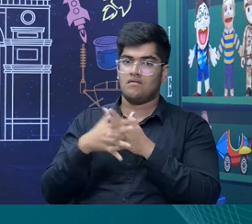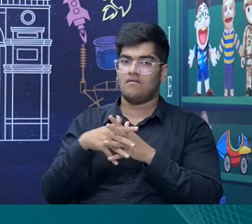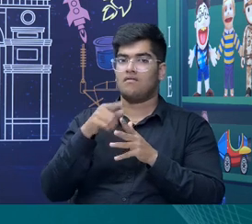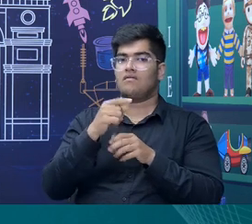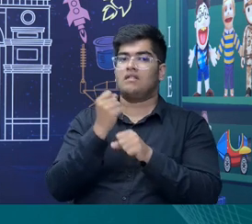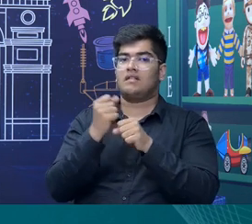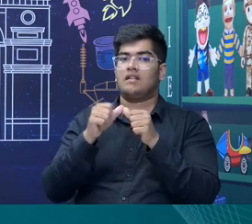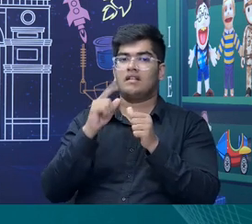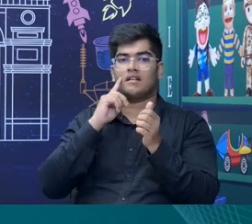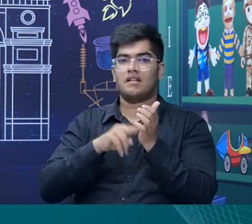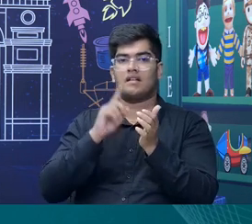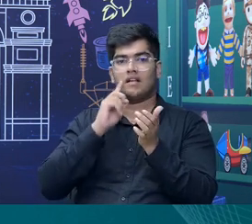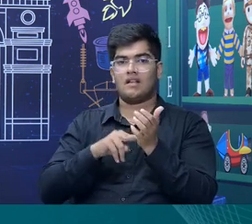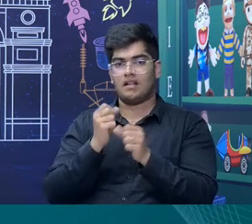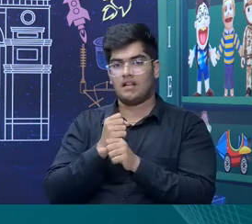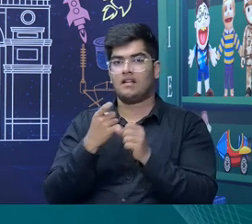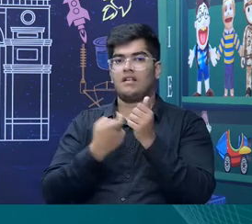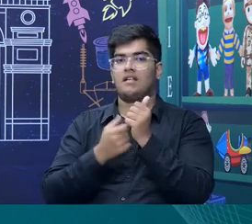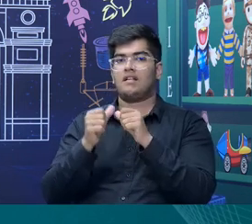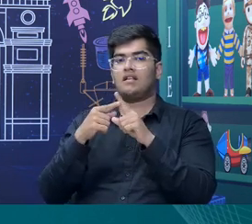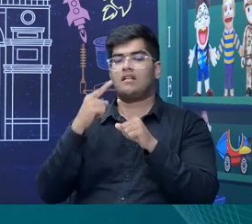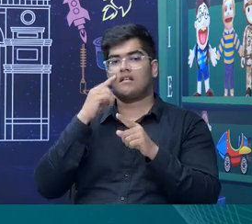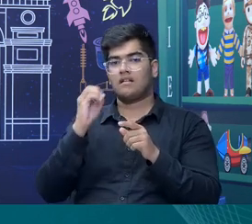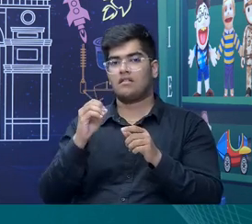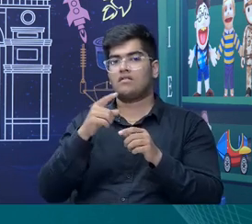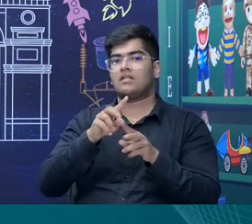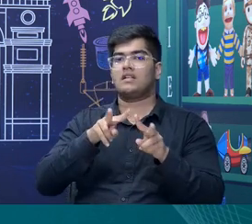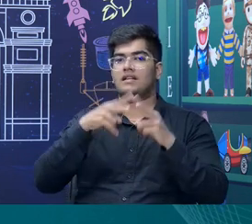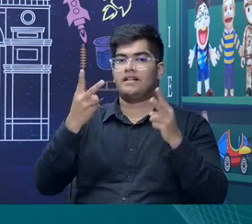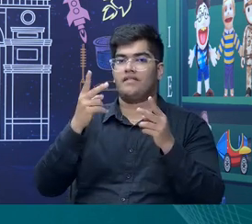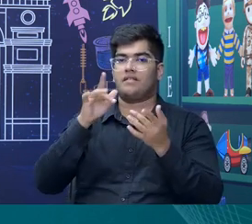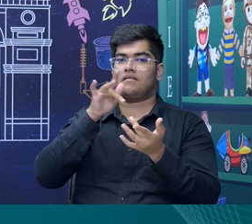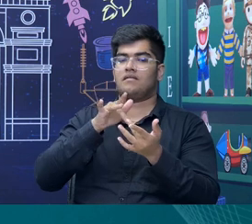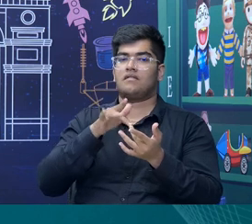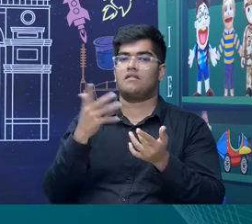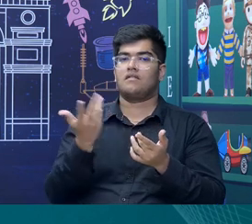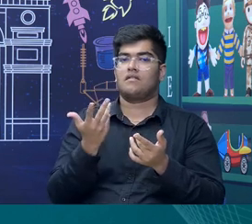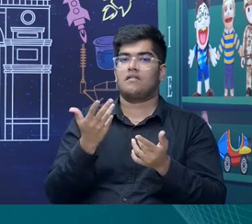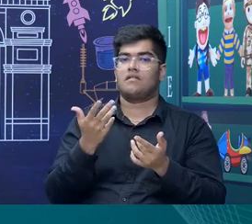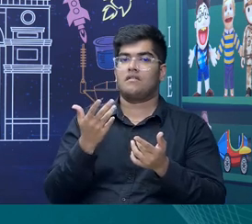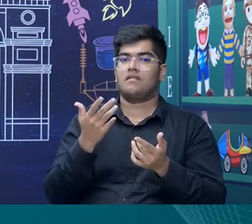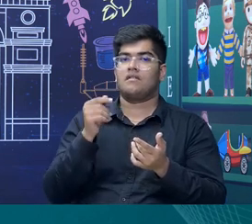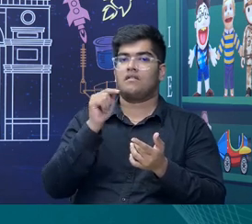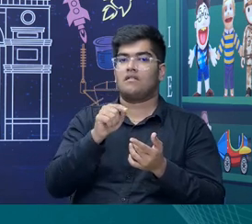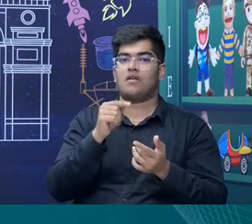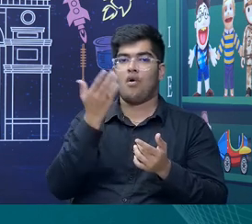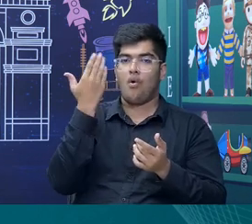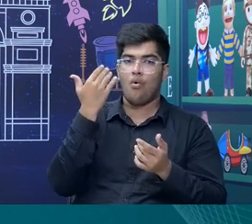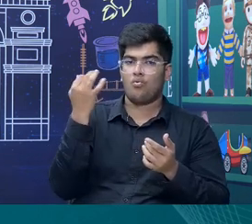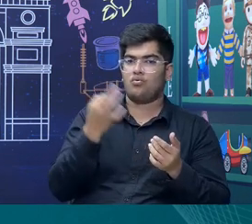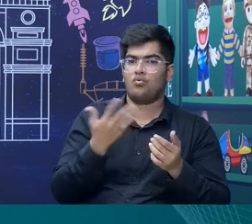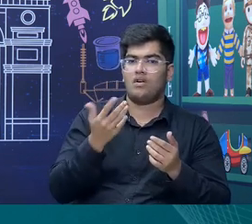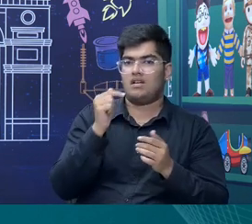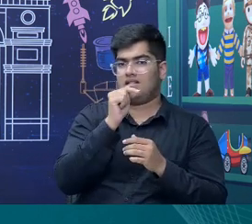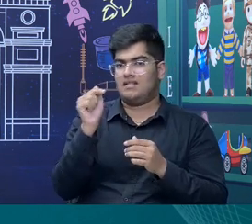ratio first is gaining ratio is the difference between Dash profit sharing ratio and dash